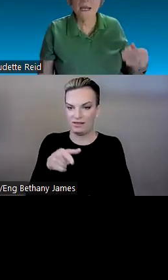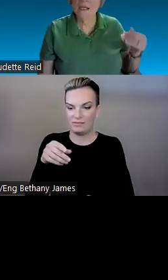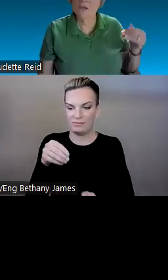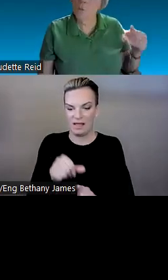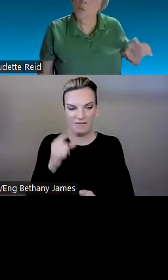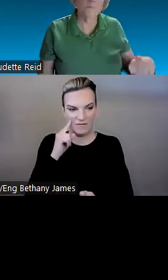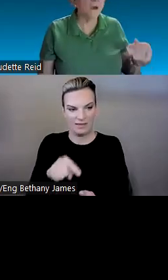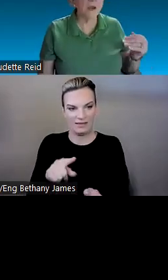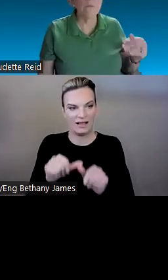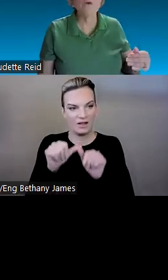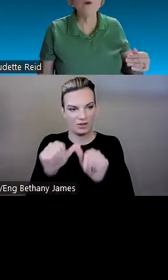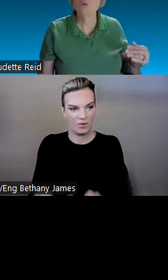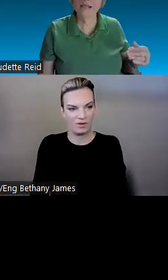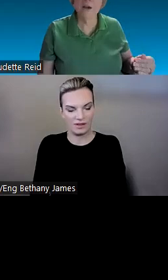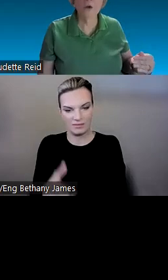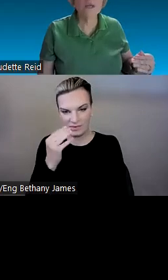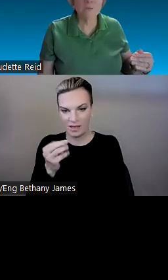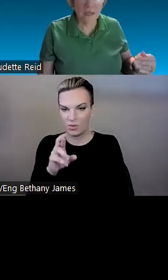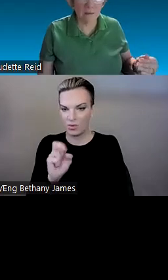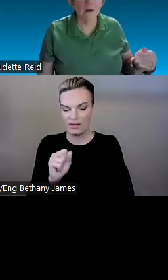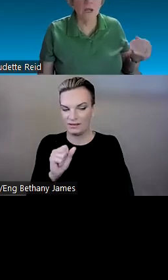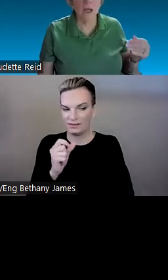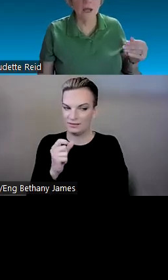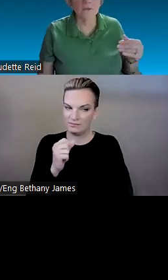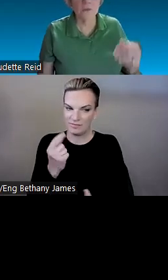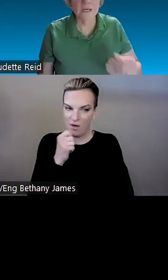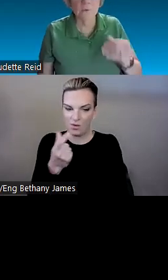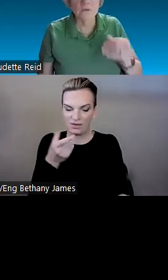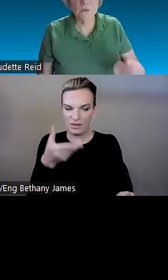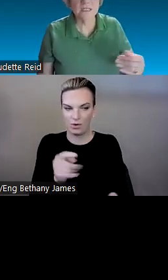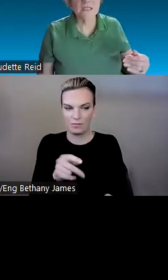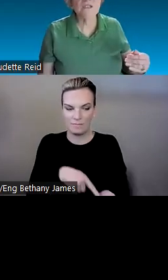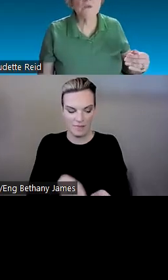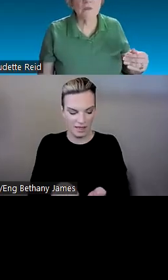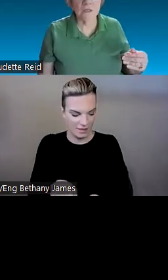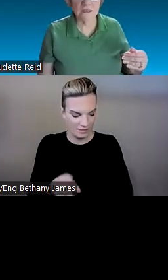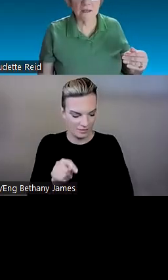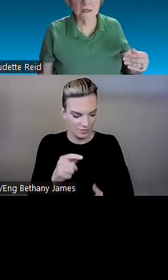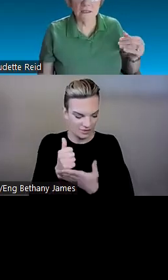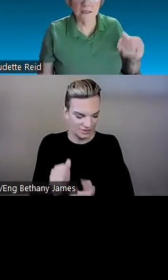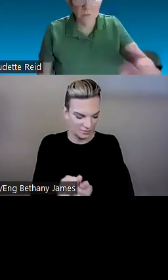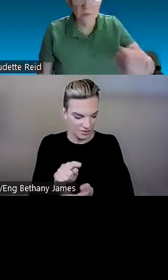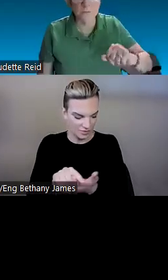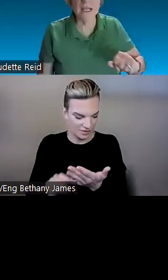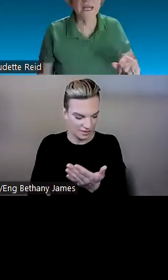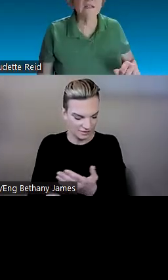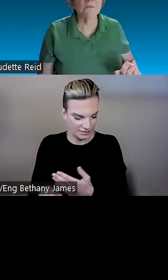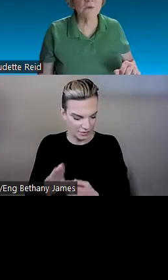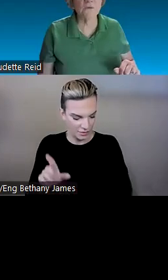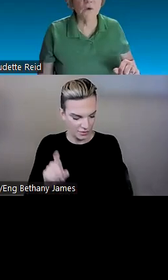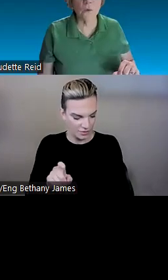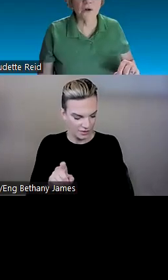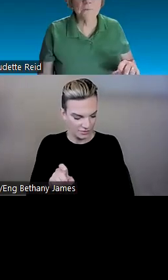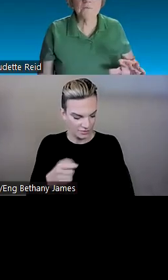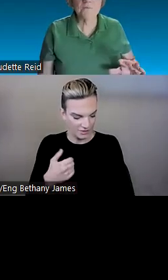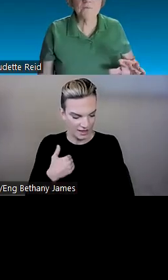because MRS will not always be there to be able to assist with these things, and there needs to be a plan to